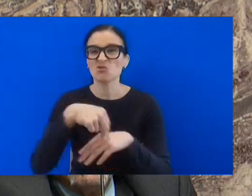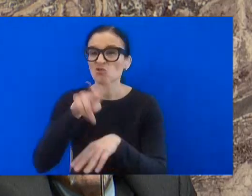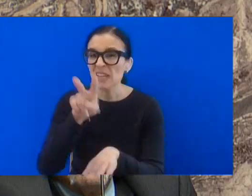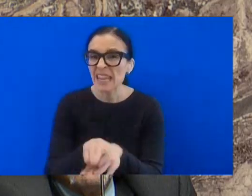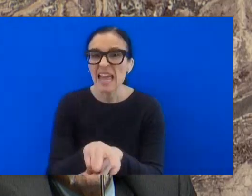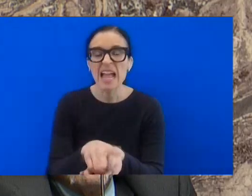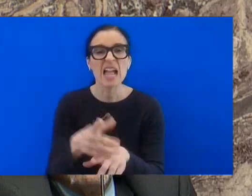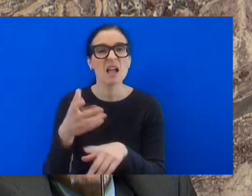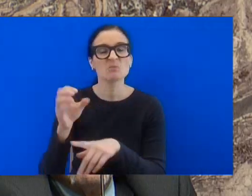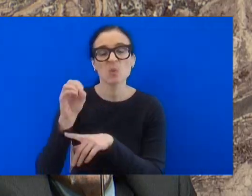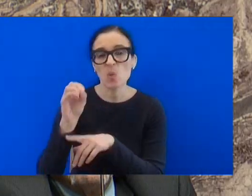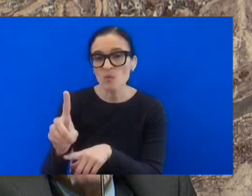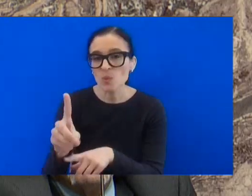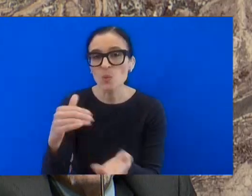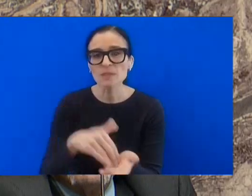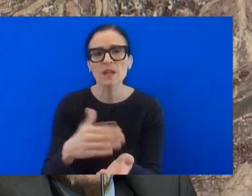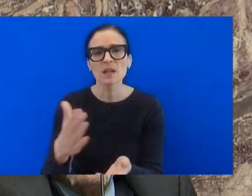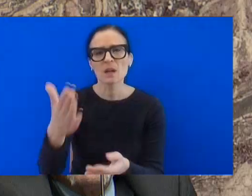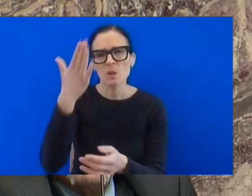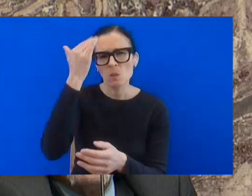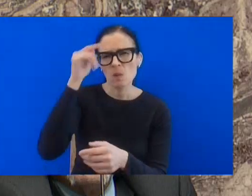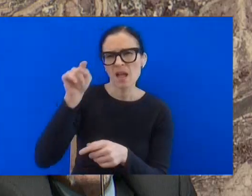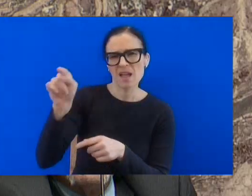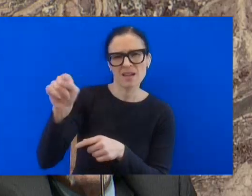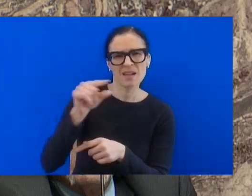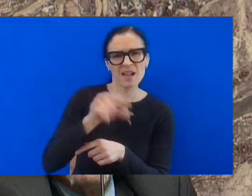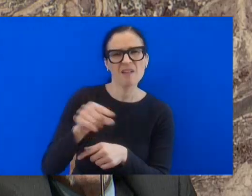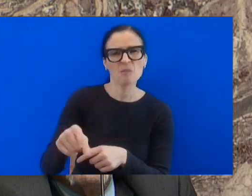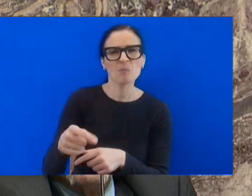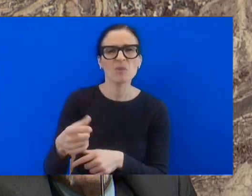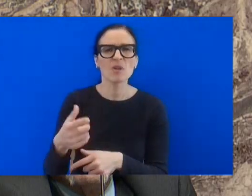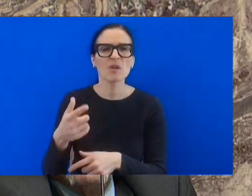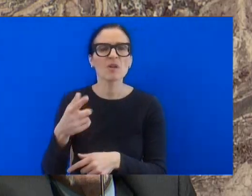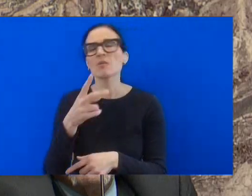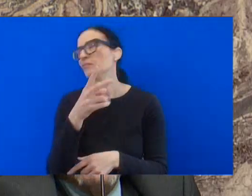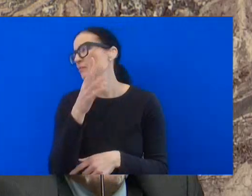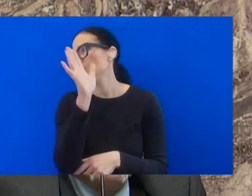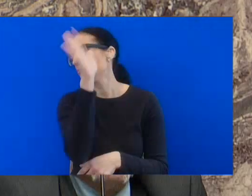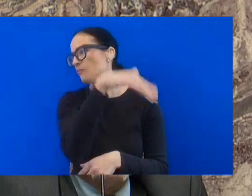government abandoned the people in the north by not funding a detox and treatment center?